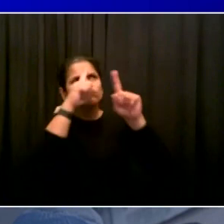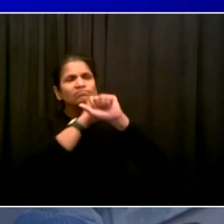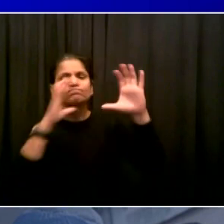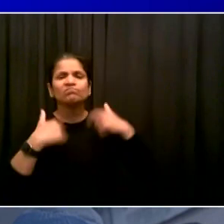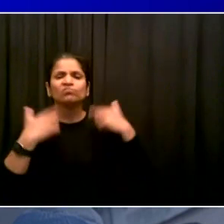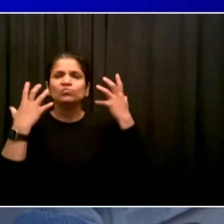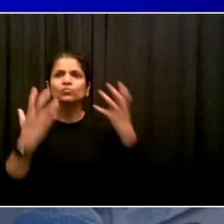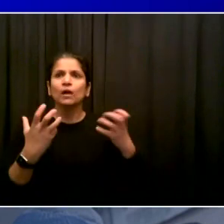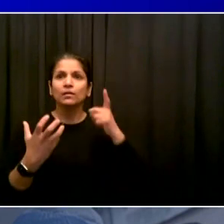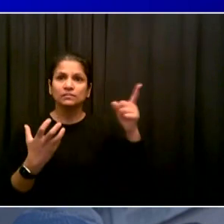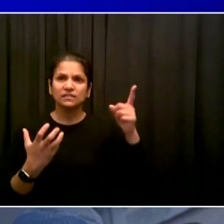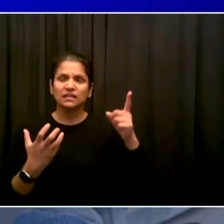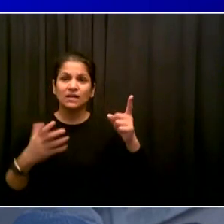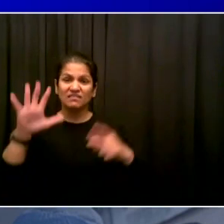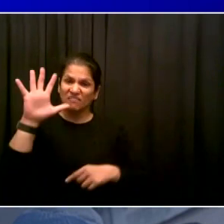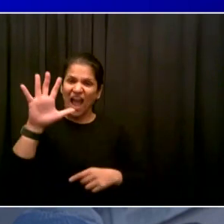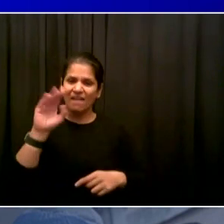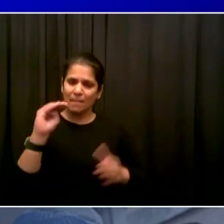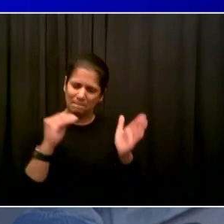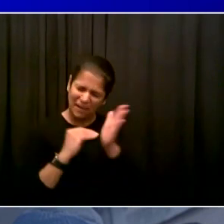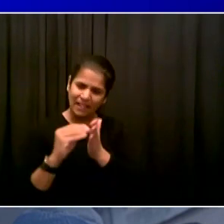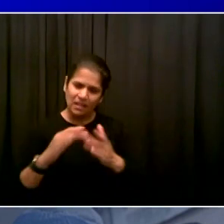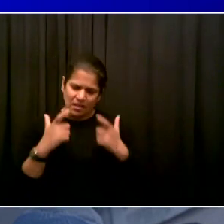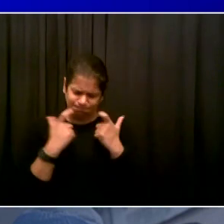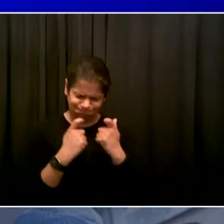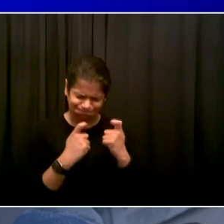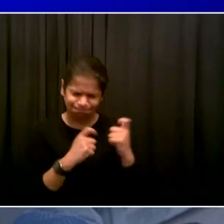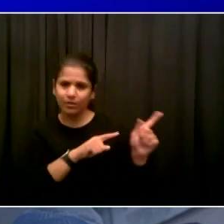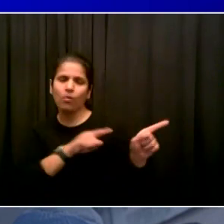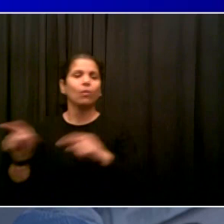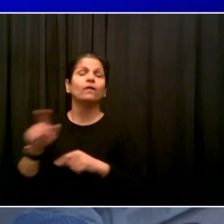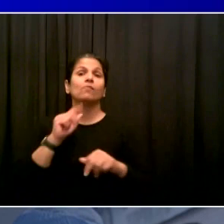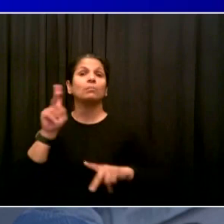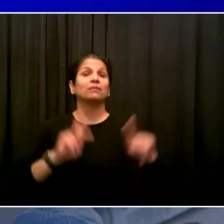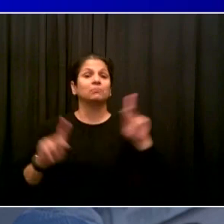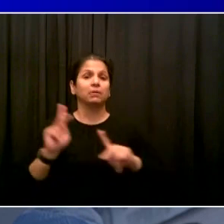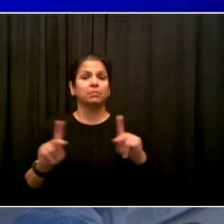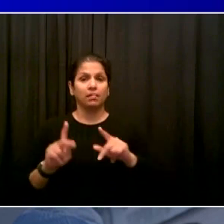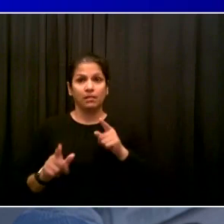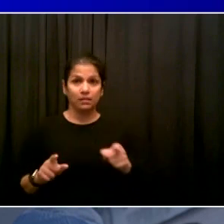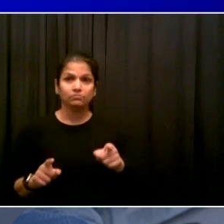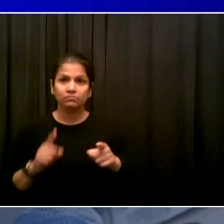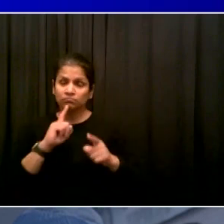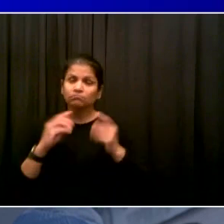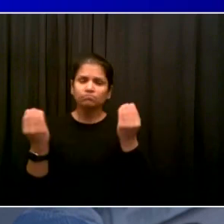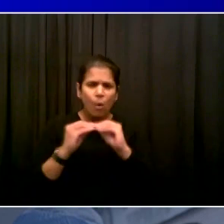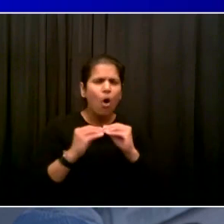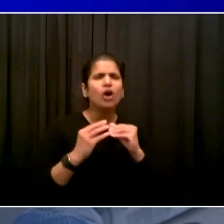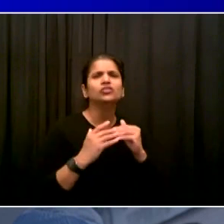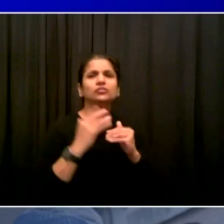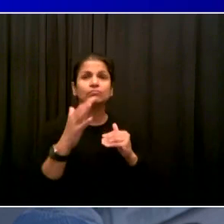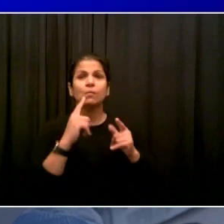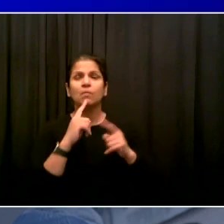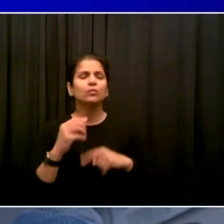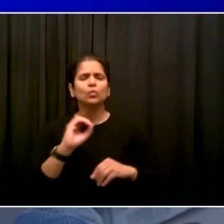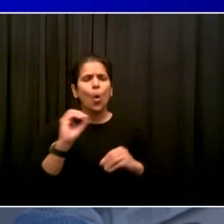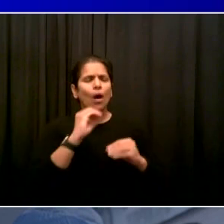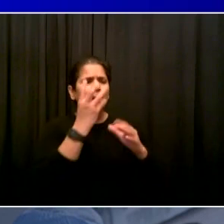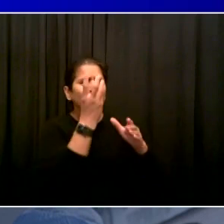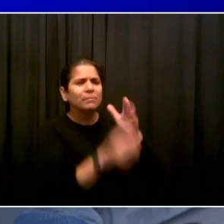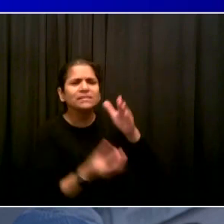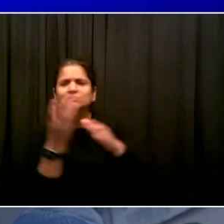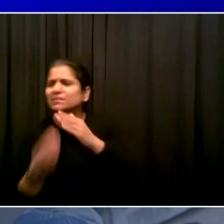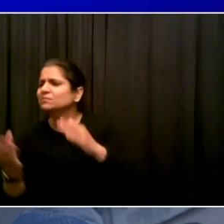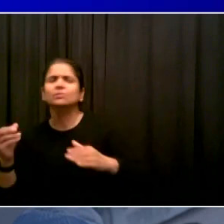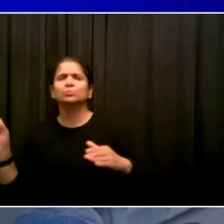City by June. And we're going to keep doing more and more to reach every New Yorker, to address disparity,